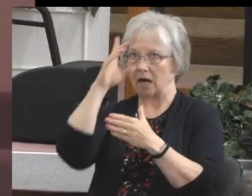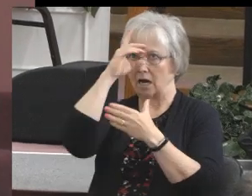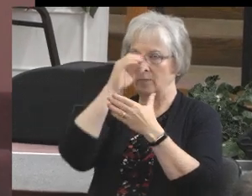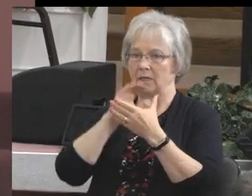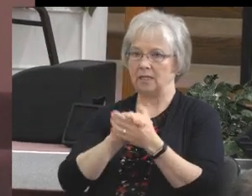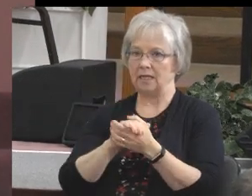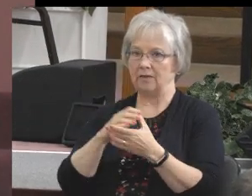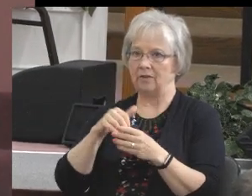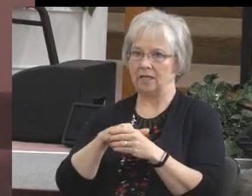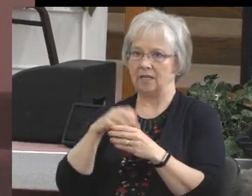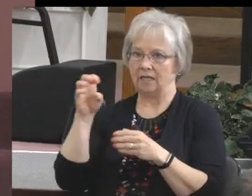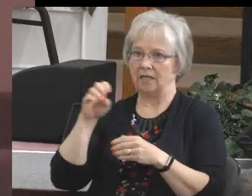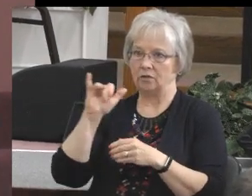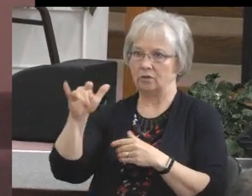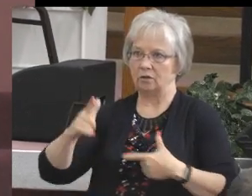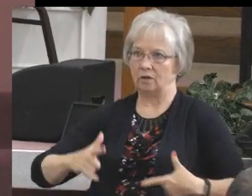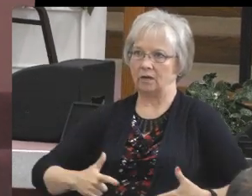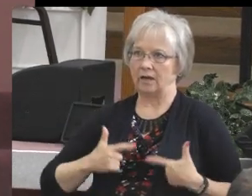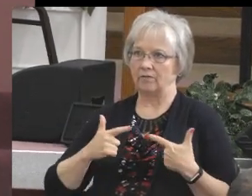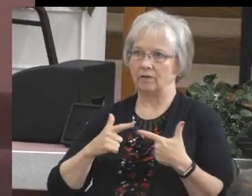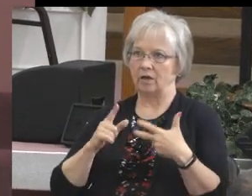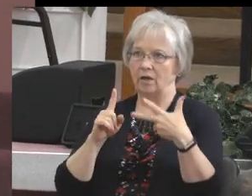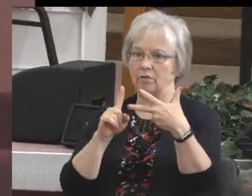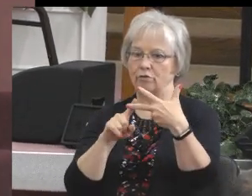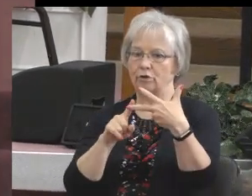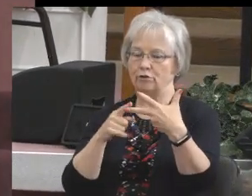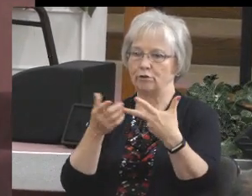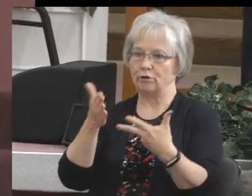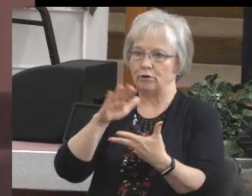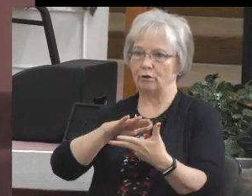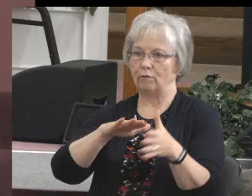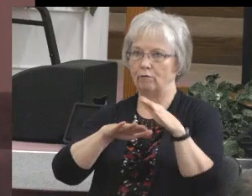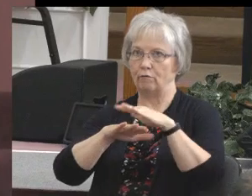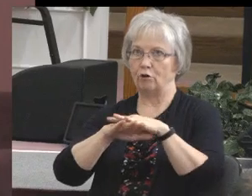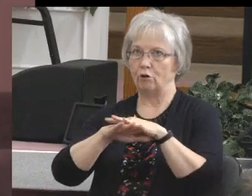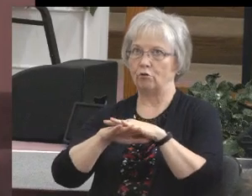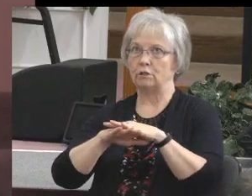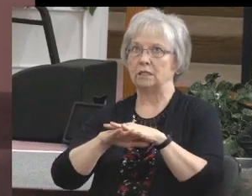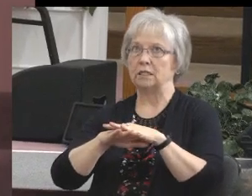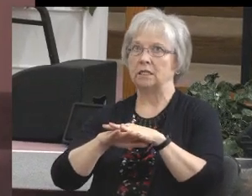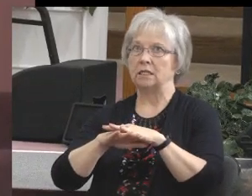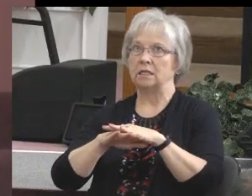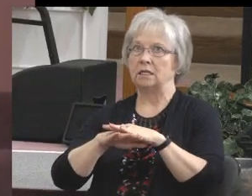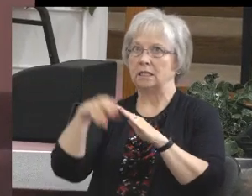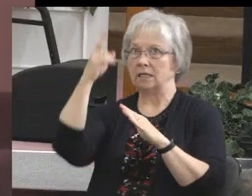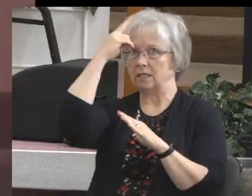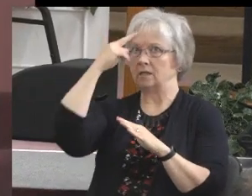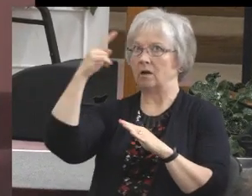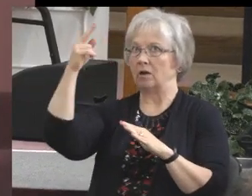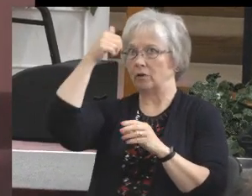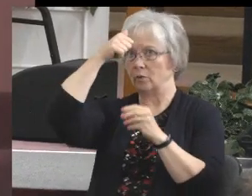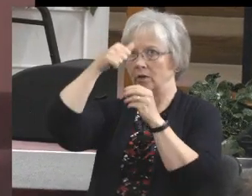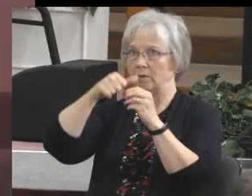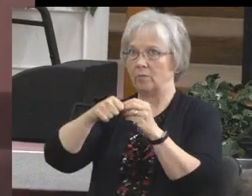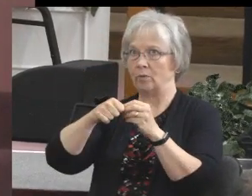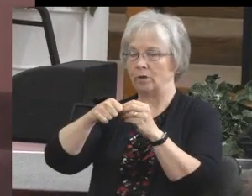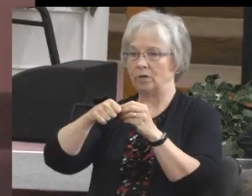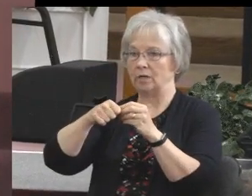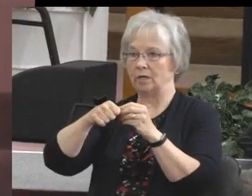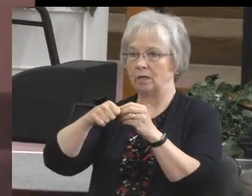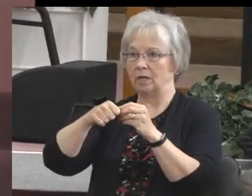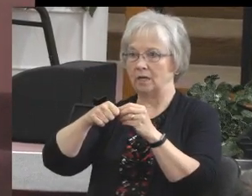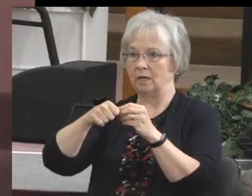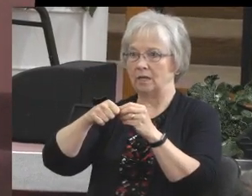life. The third fold is made in honor and remembrance of the veteran departing our